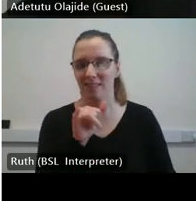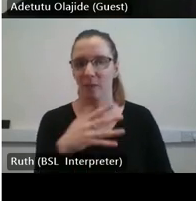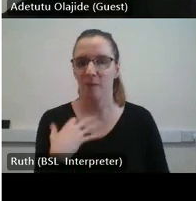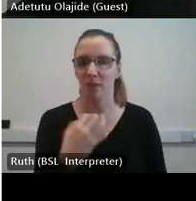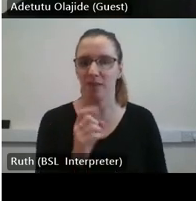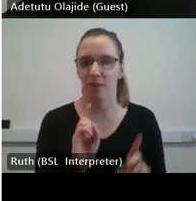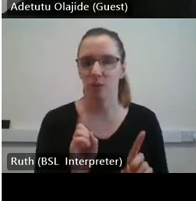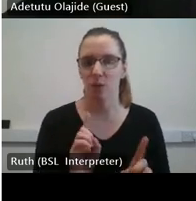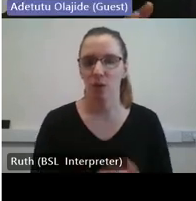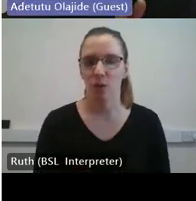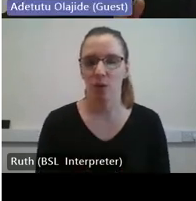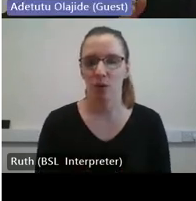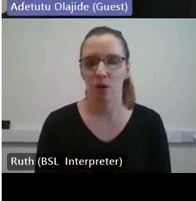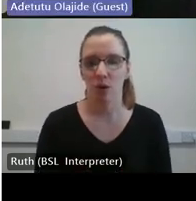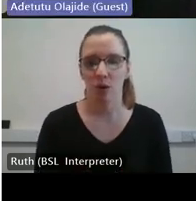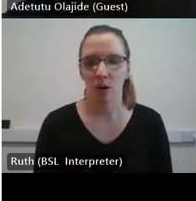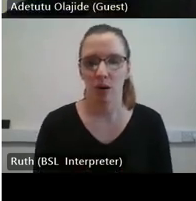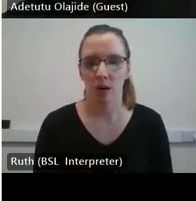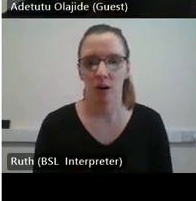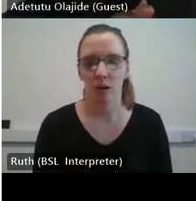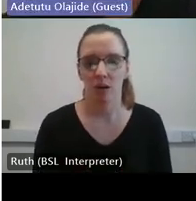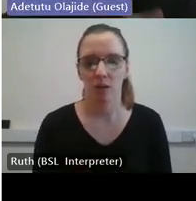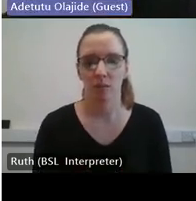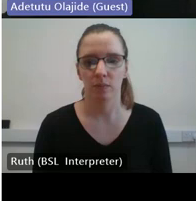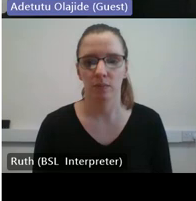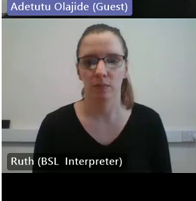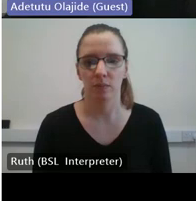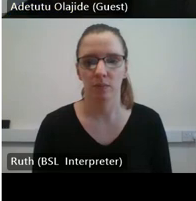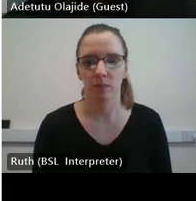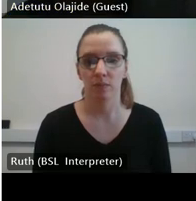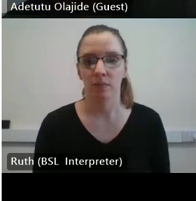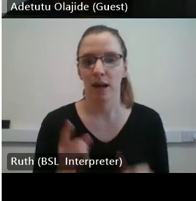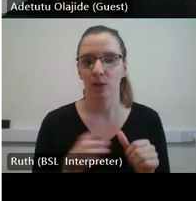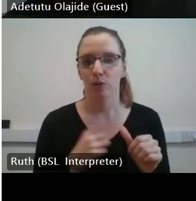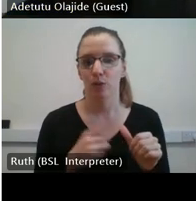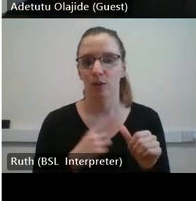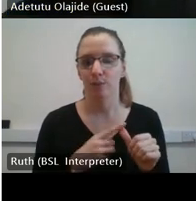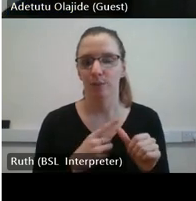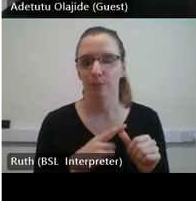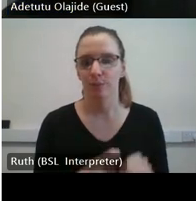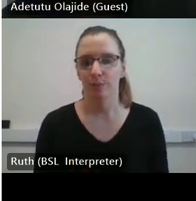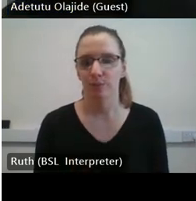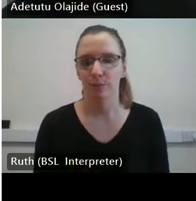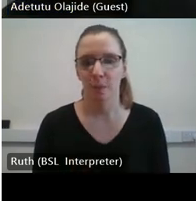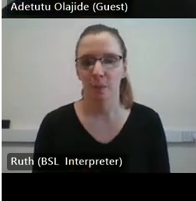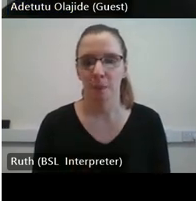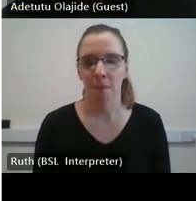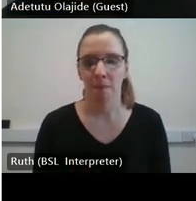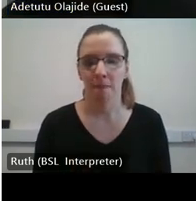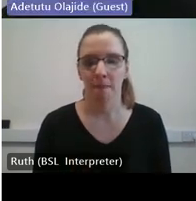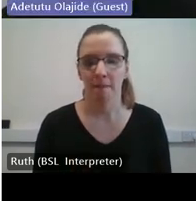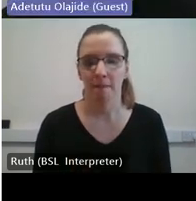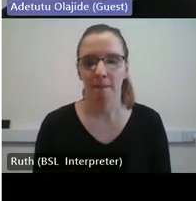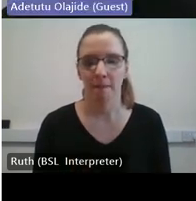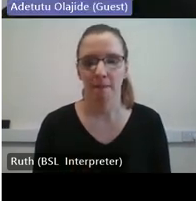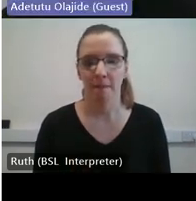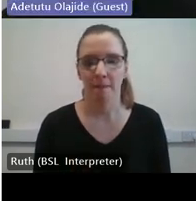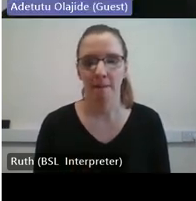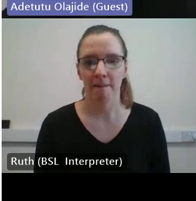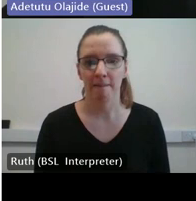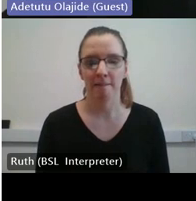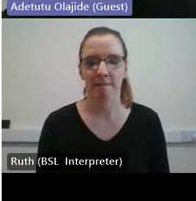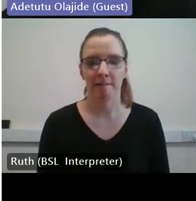No, any other red flags? Yeah, can I see? Absolutely. We want to hear from you. Yeah,